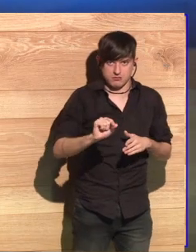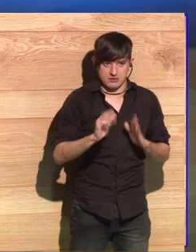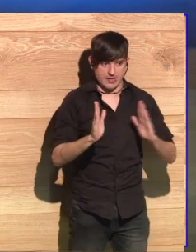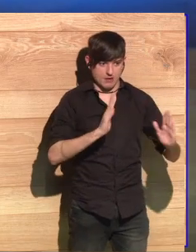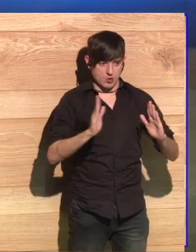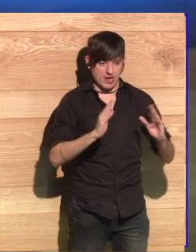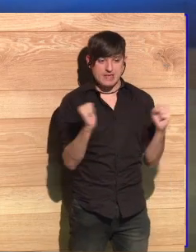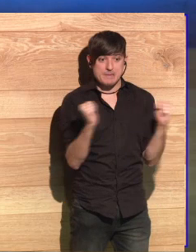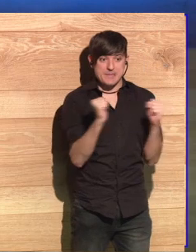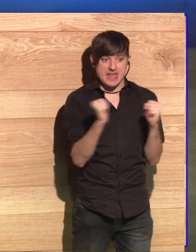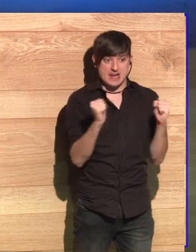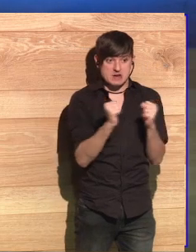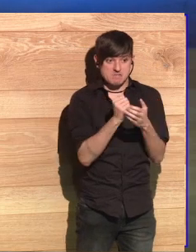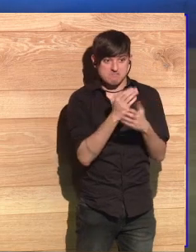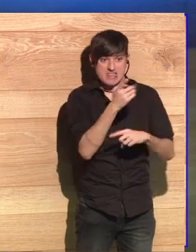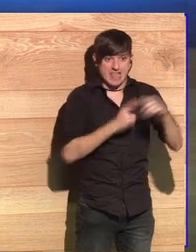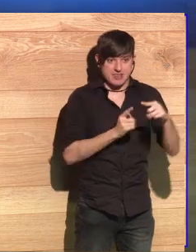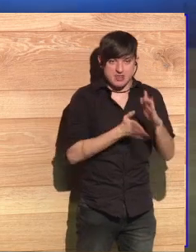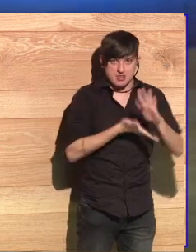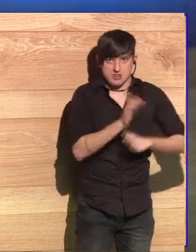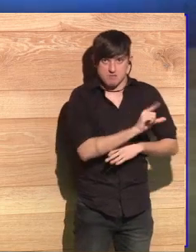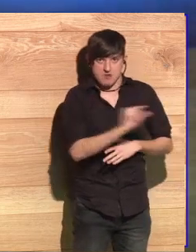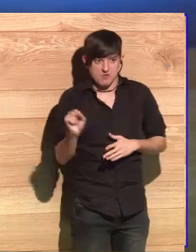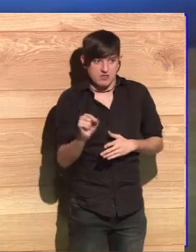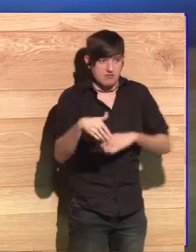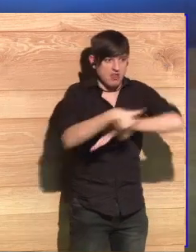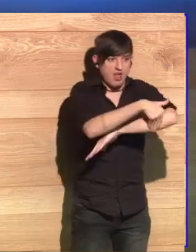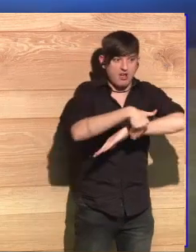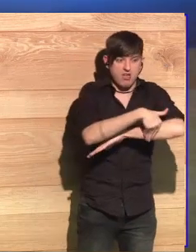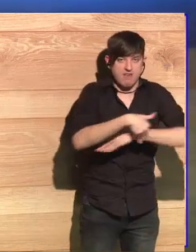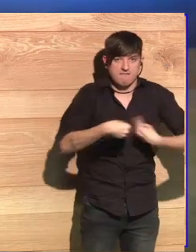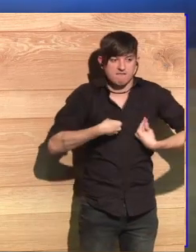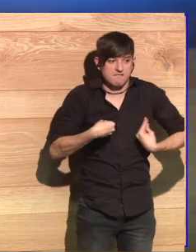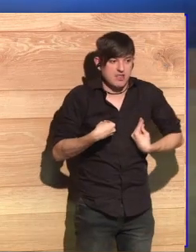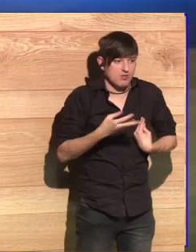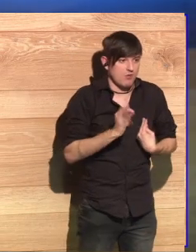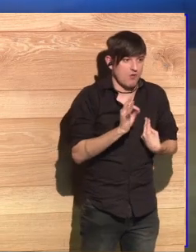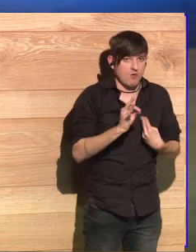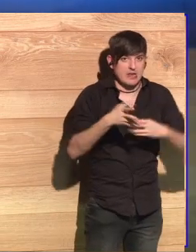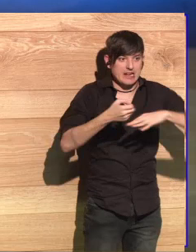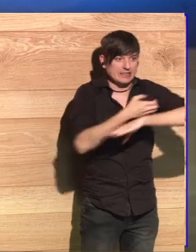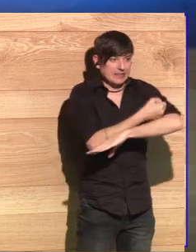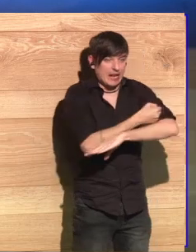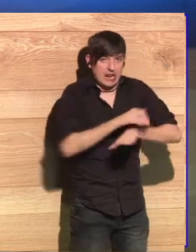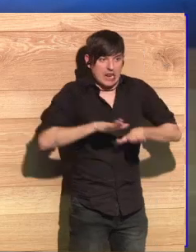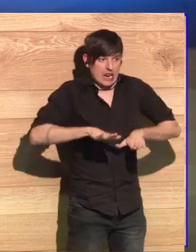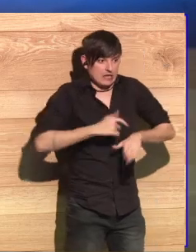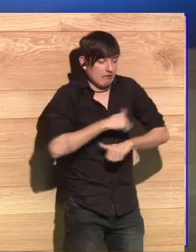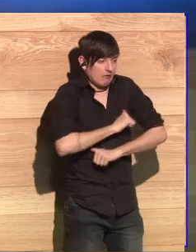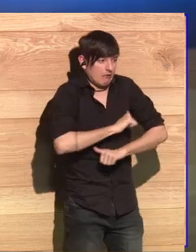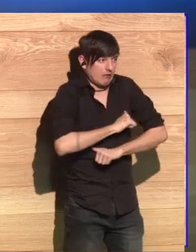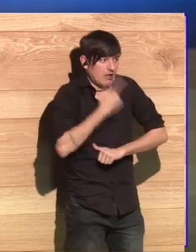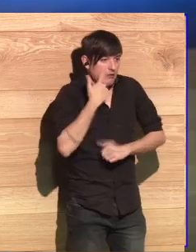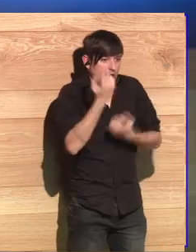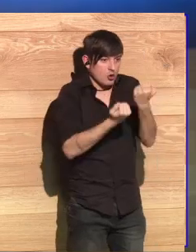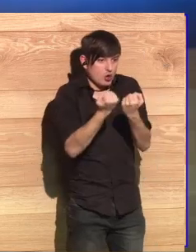on the side of the road waiting for rides where I was so frozen that my body wouldn't have known it was going through withdrawal anyway.